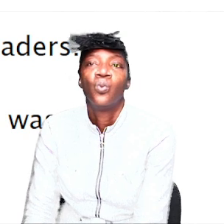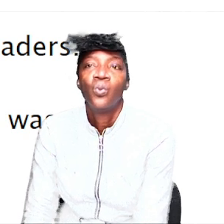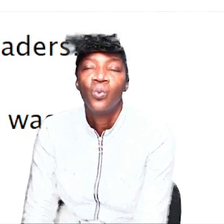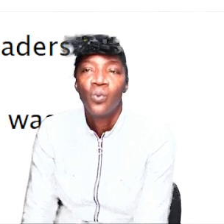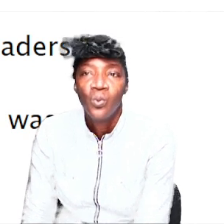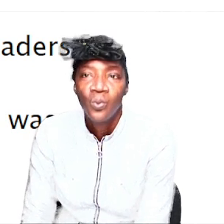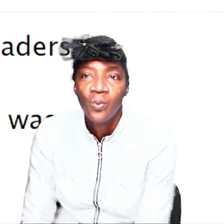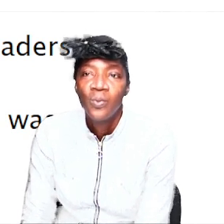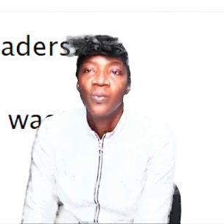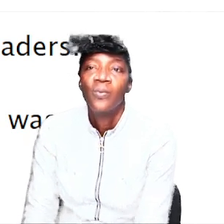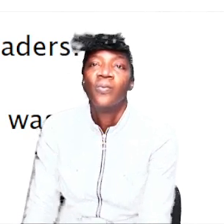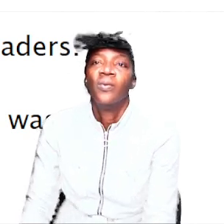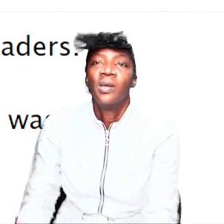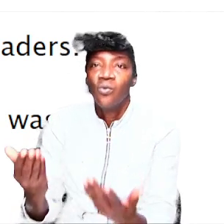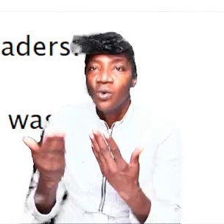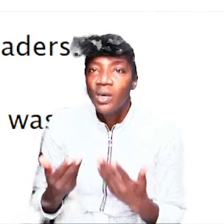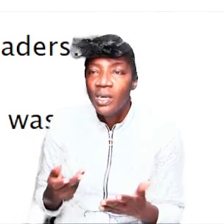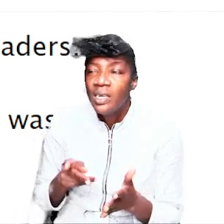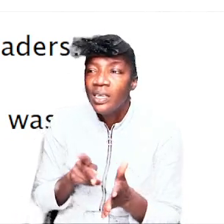wanted to kill